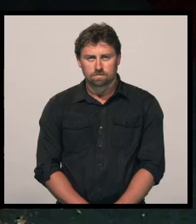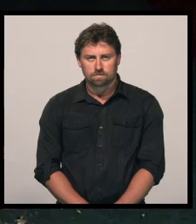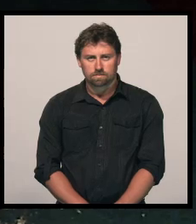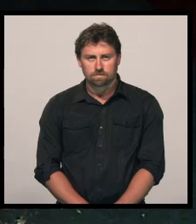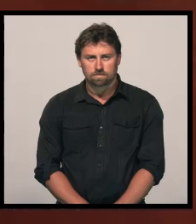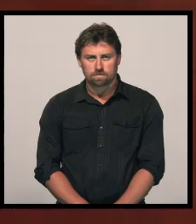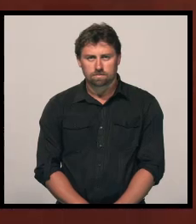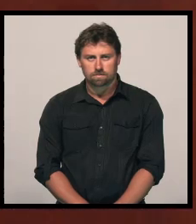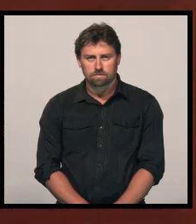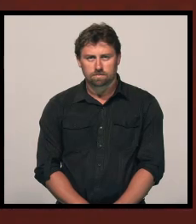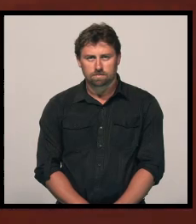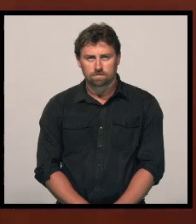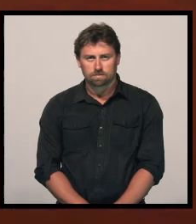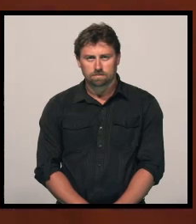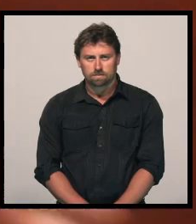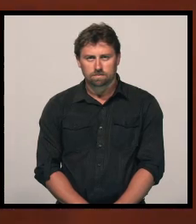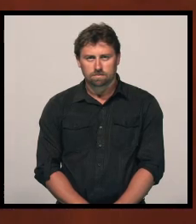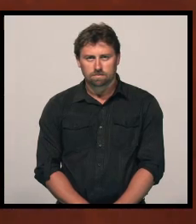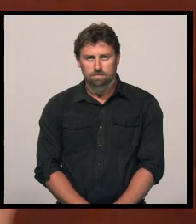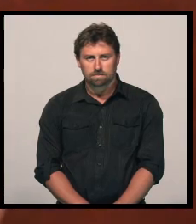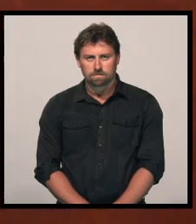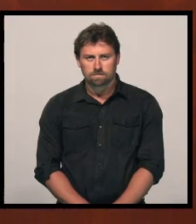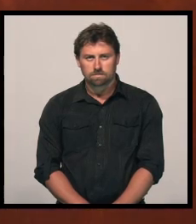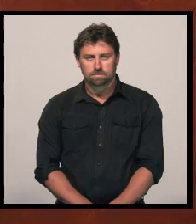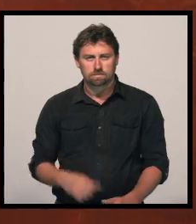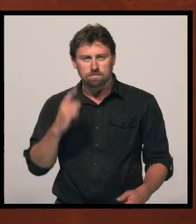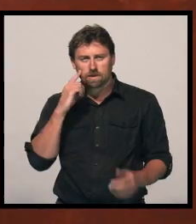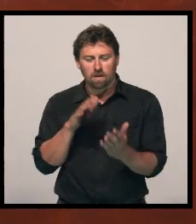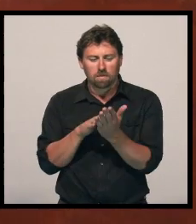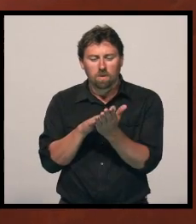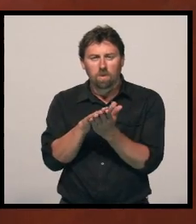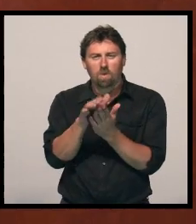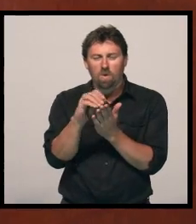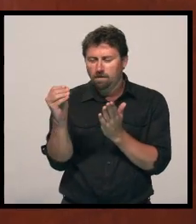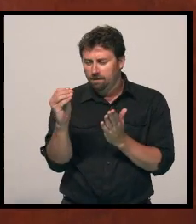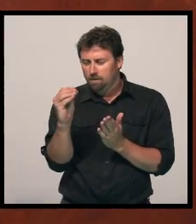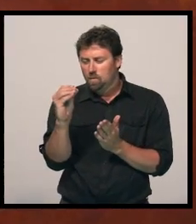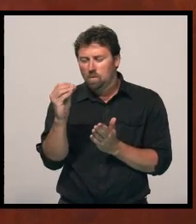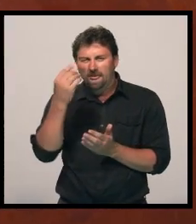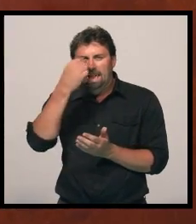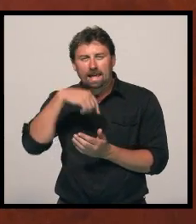Away we go. Very fine. I might just bring it up a tad.